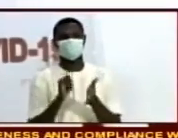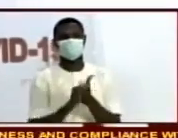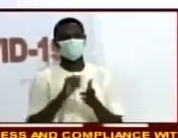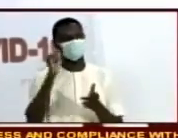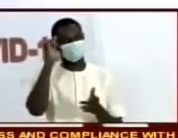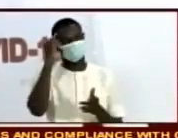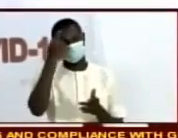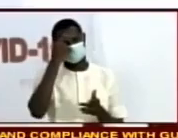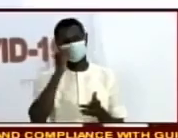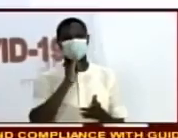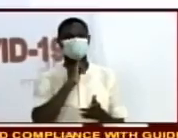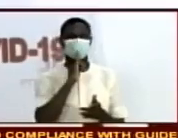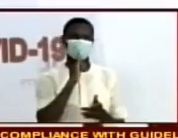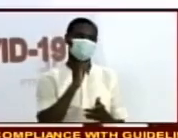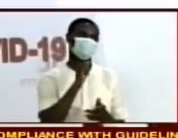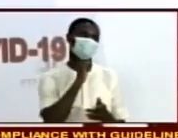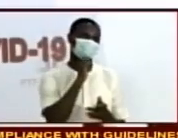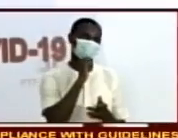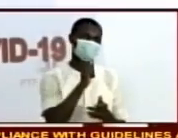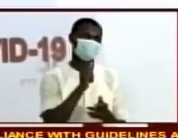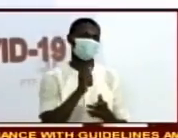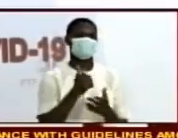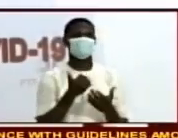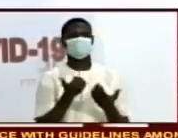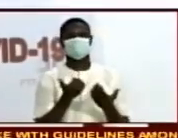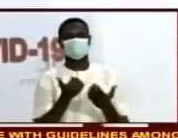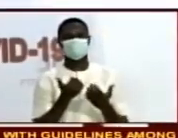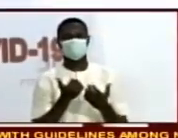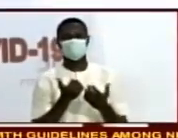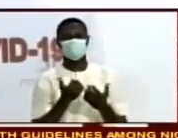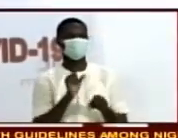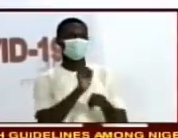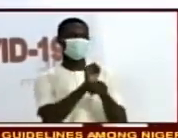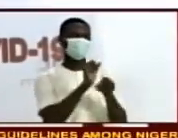been patronizing Nigerian airlines.